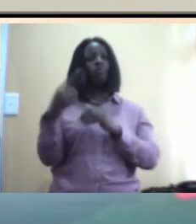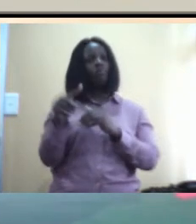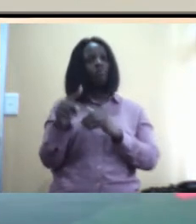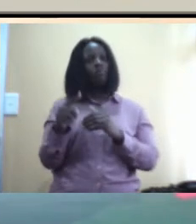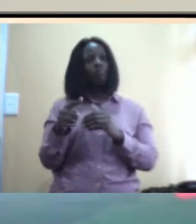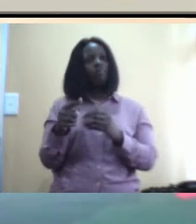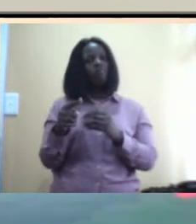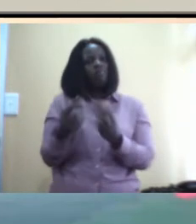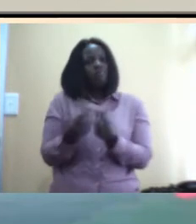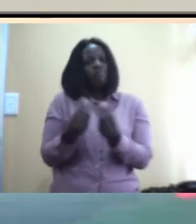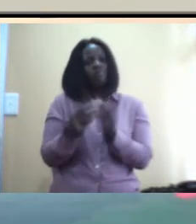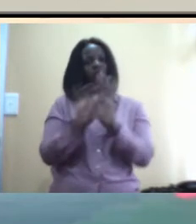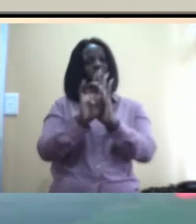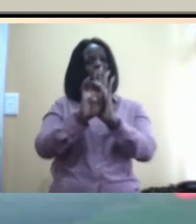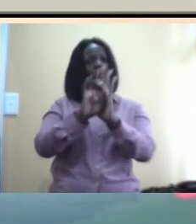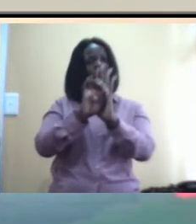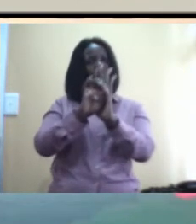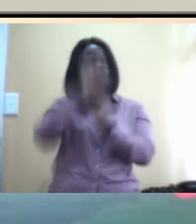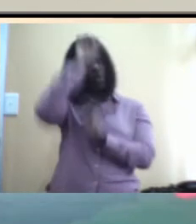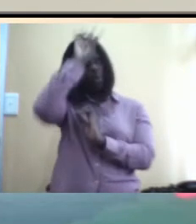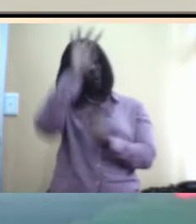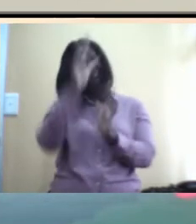resources.